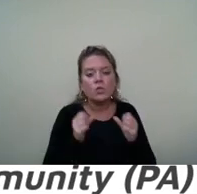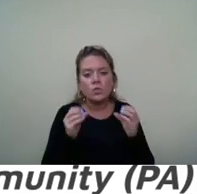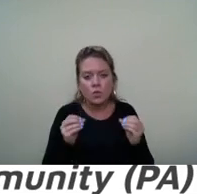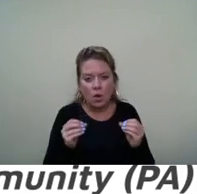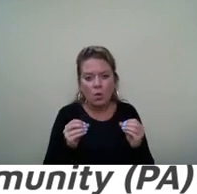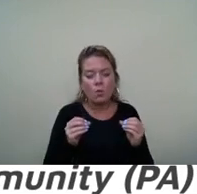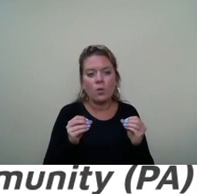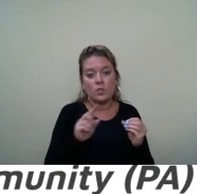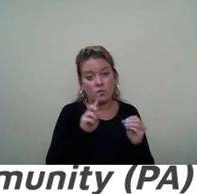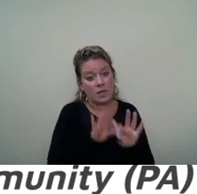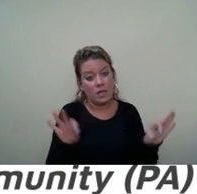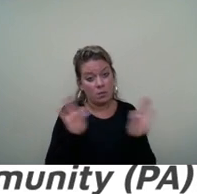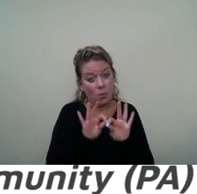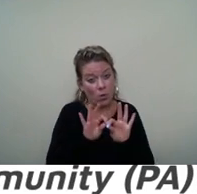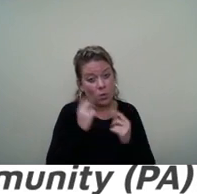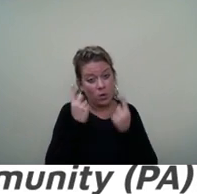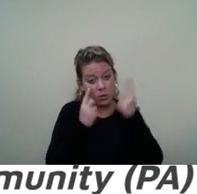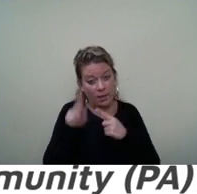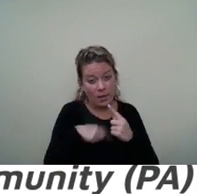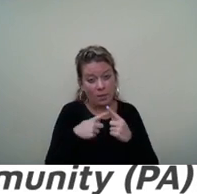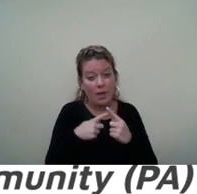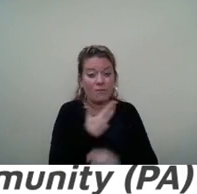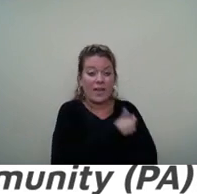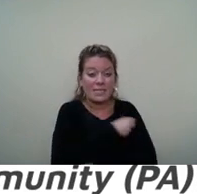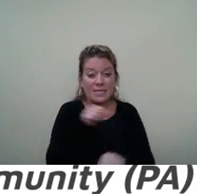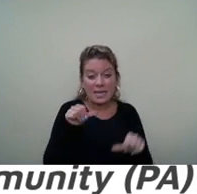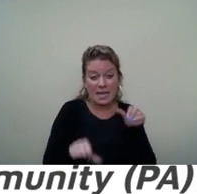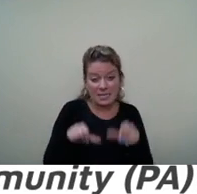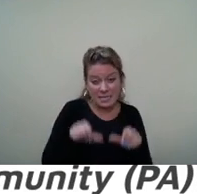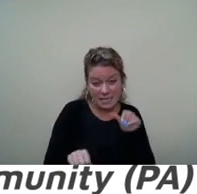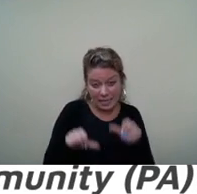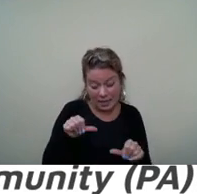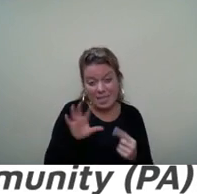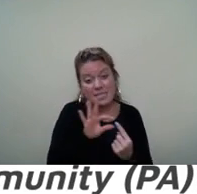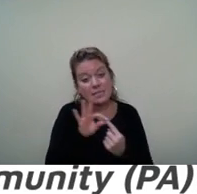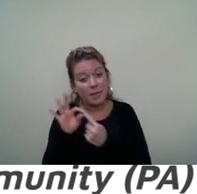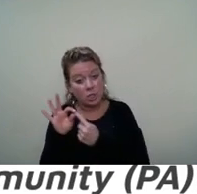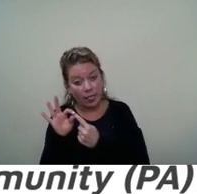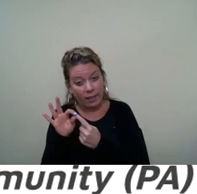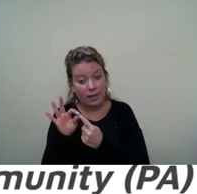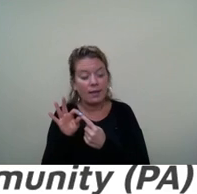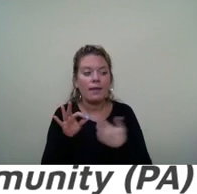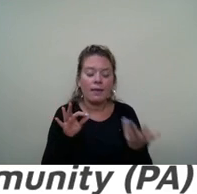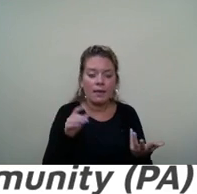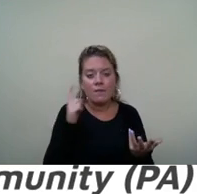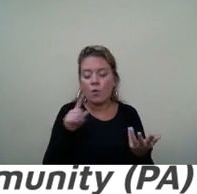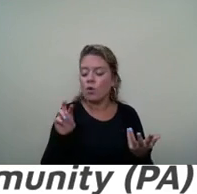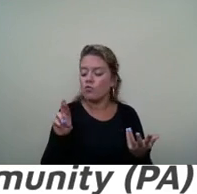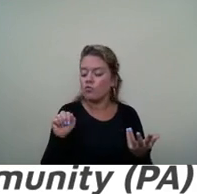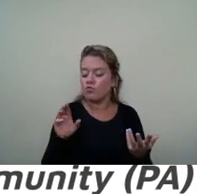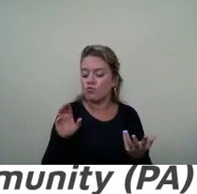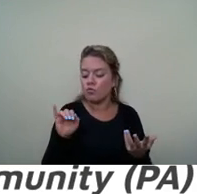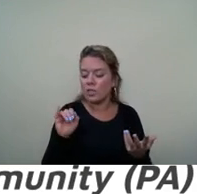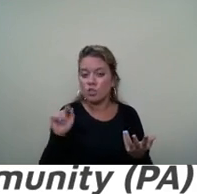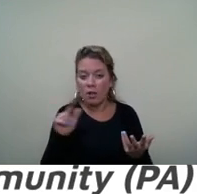really important when we think about vaccine hesitancy, especially when it comes to racial and ethnic